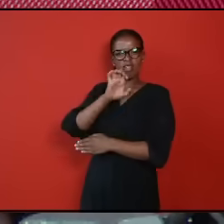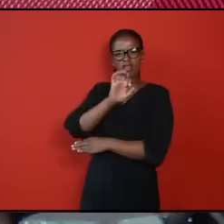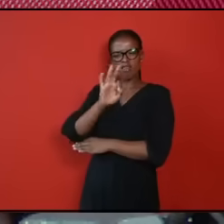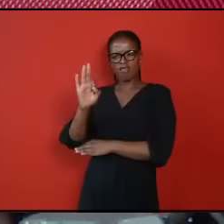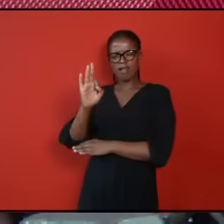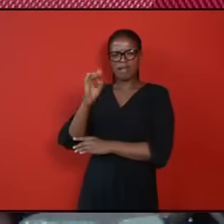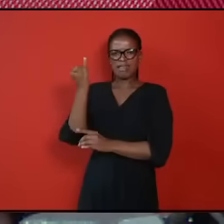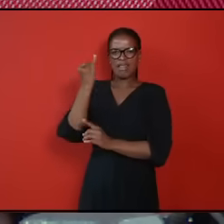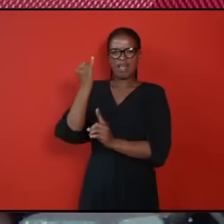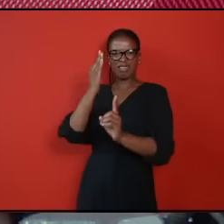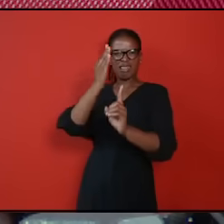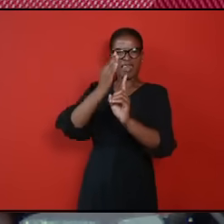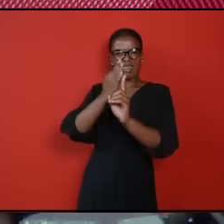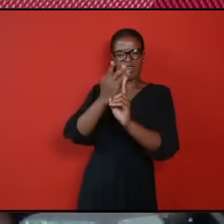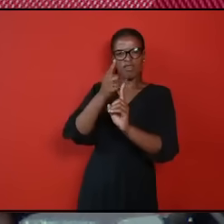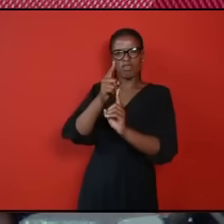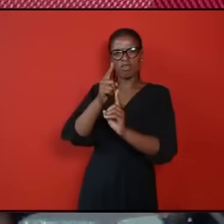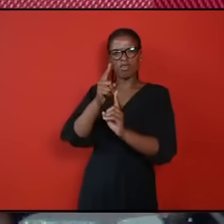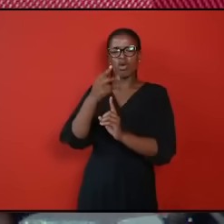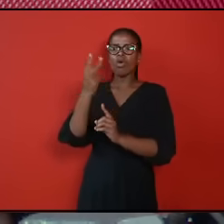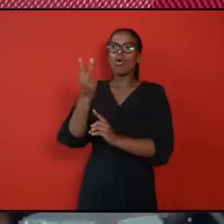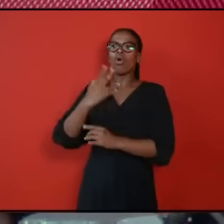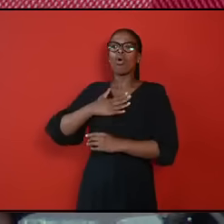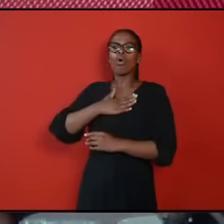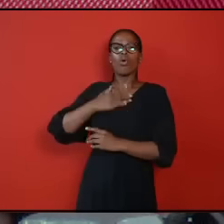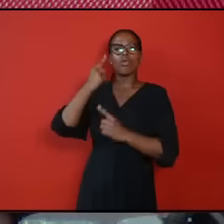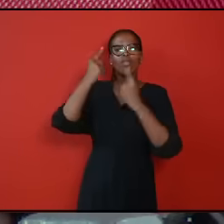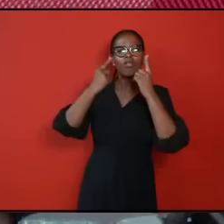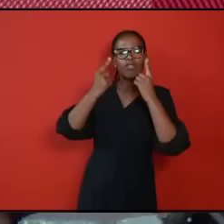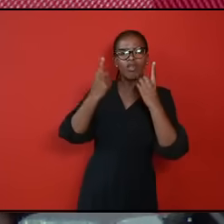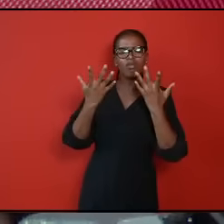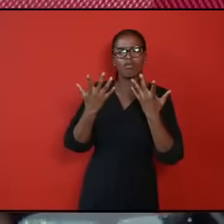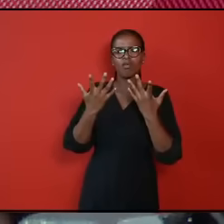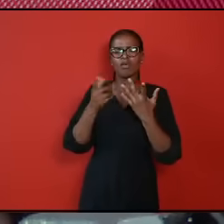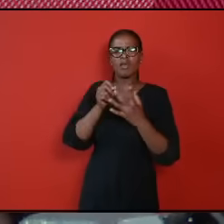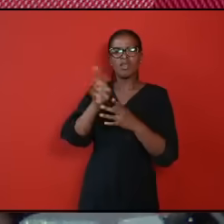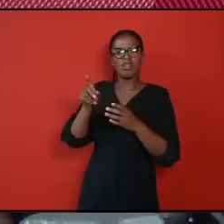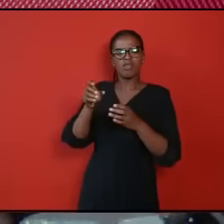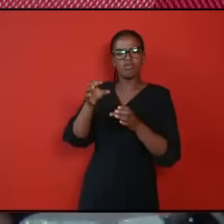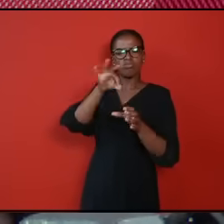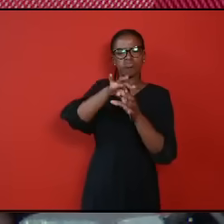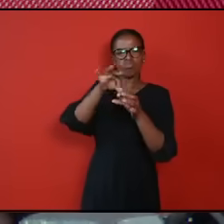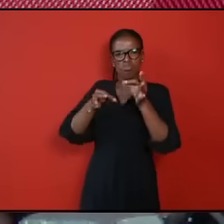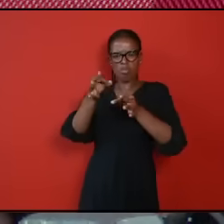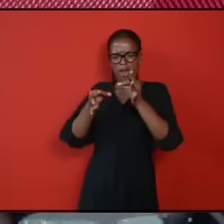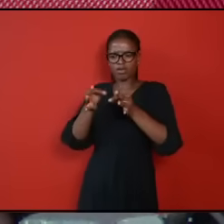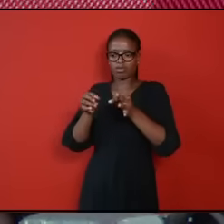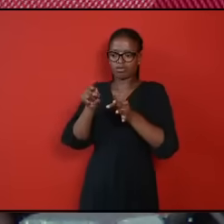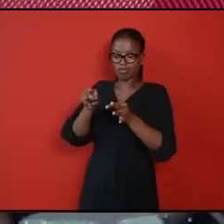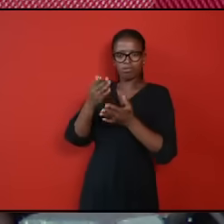targeted, and how do you think the party is going to approach that